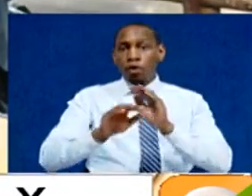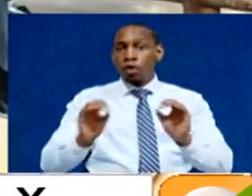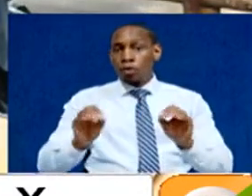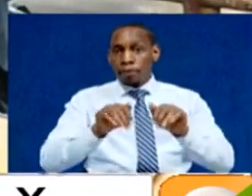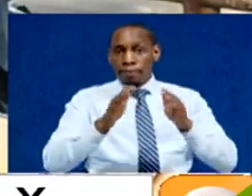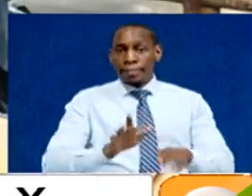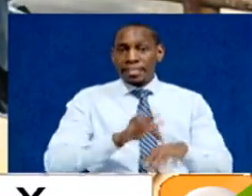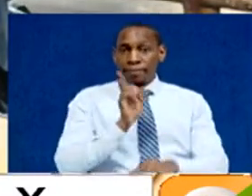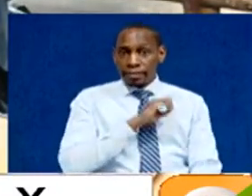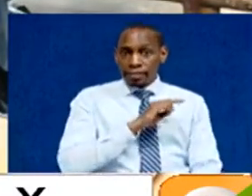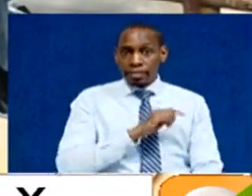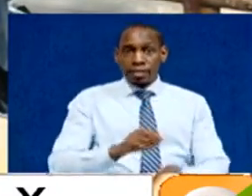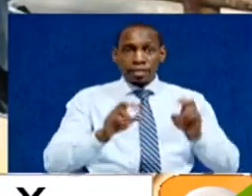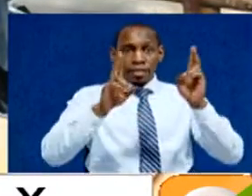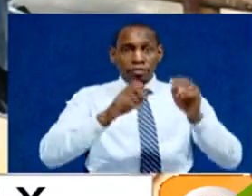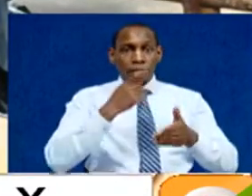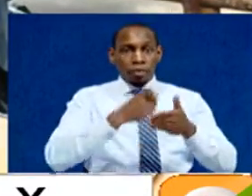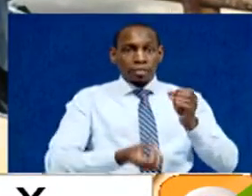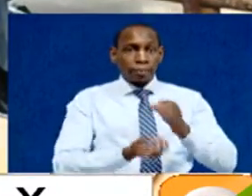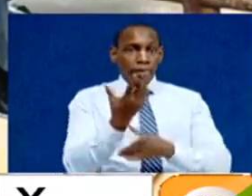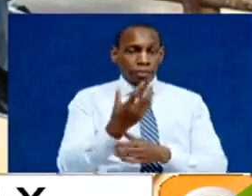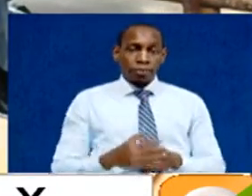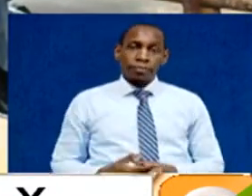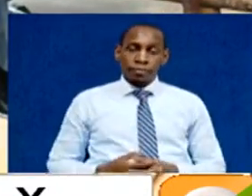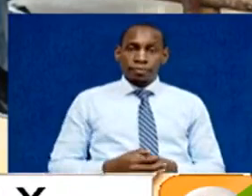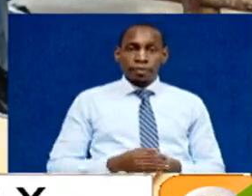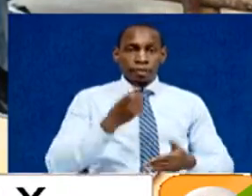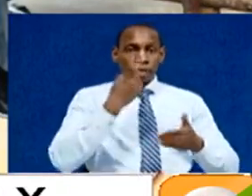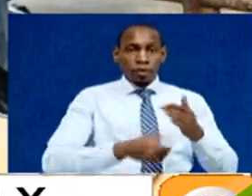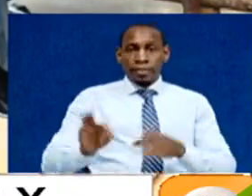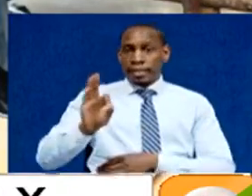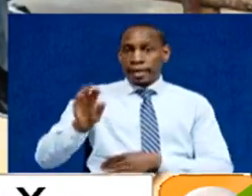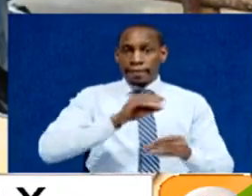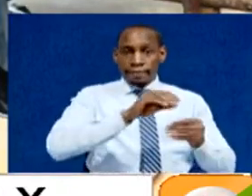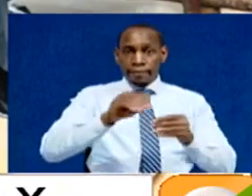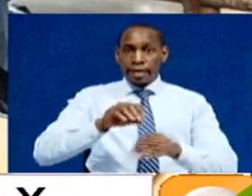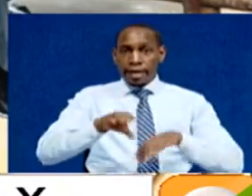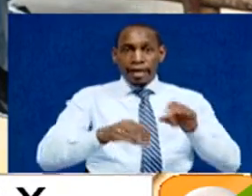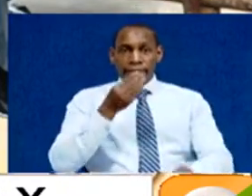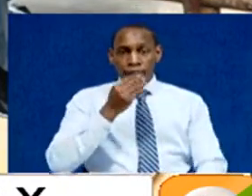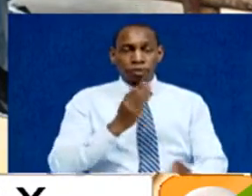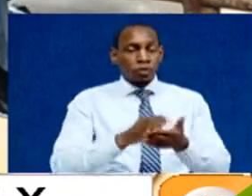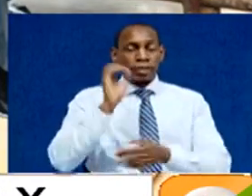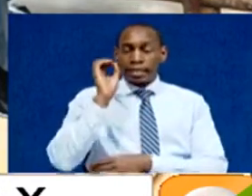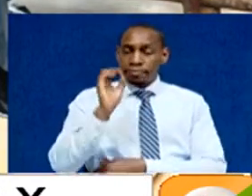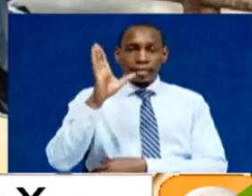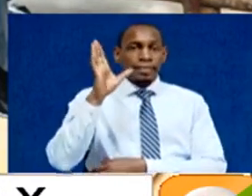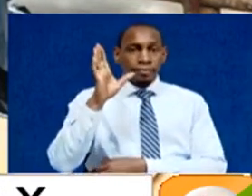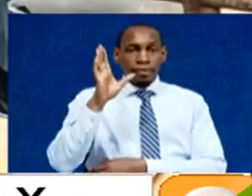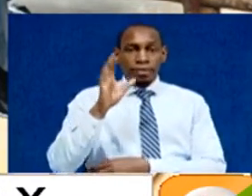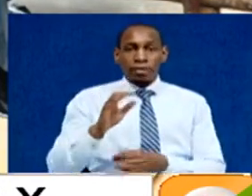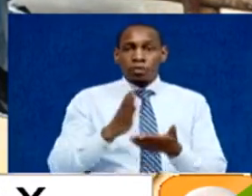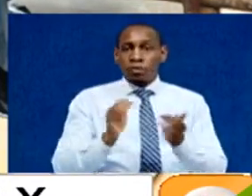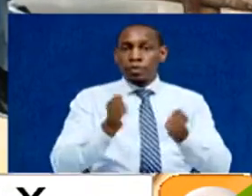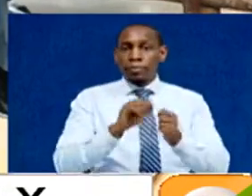farmers, have been affected by the issue cost of production. The cost of fertilizer, animal feeds, is so expensive,